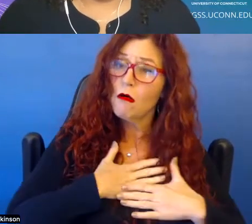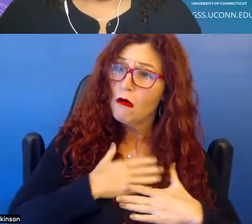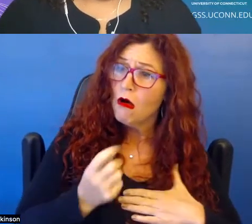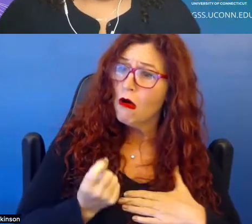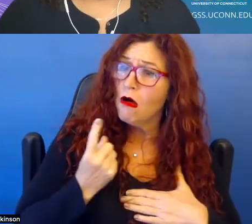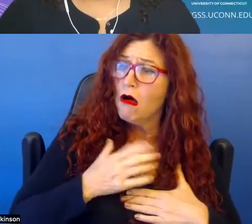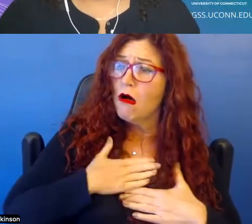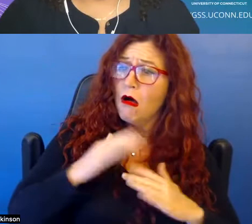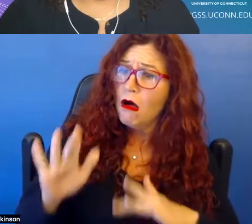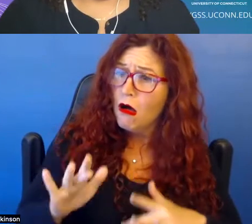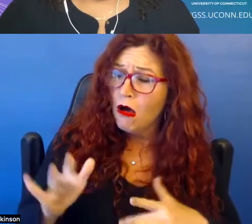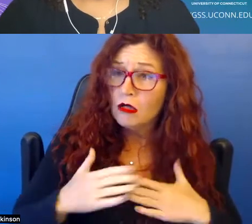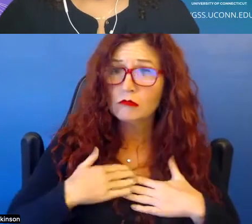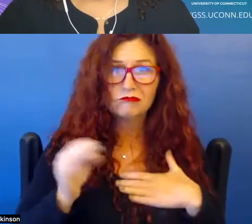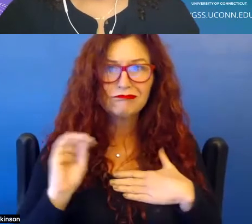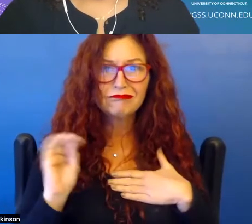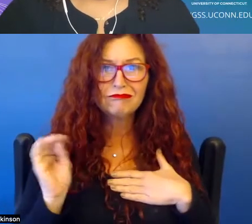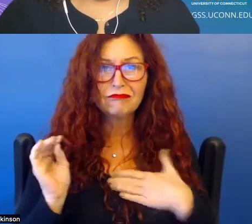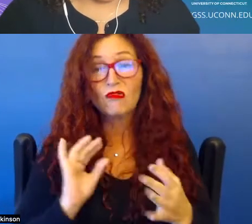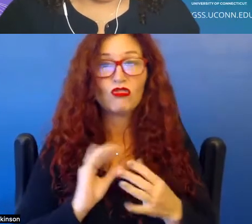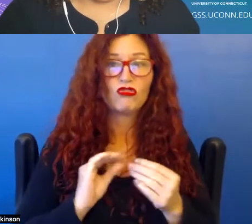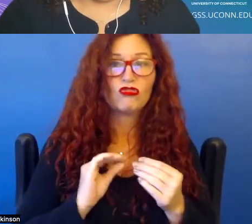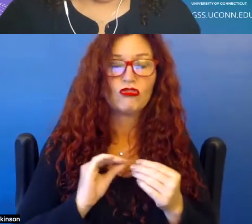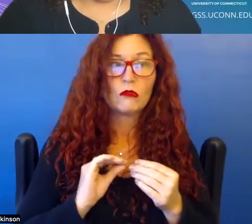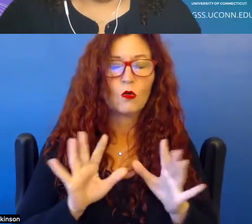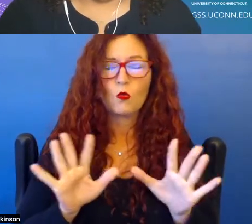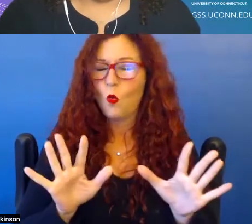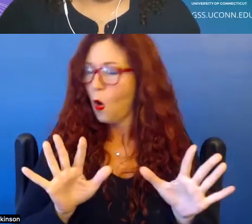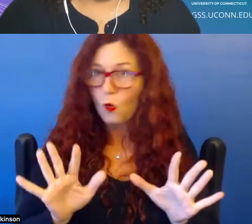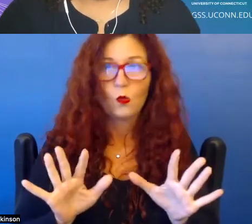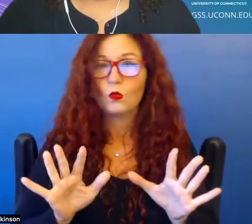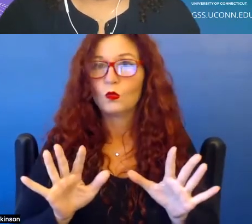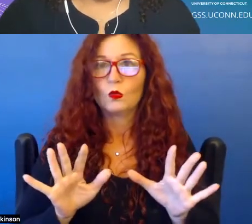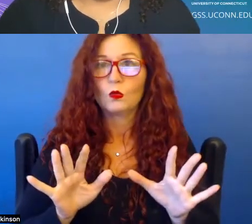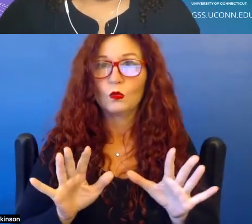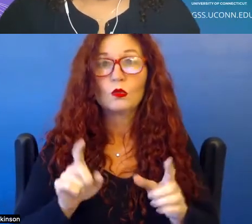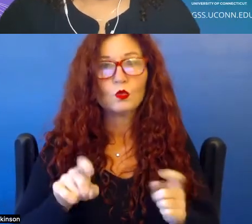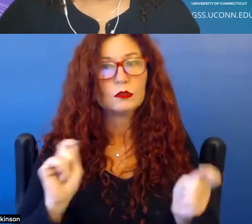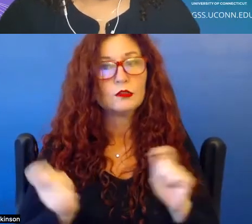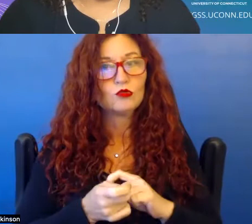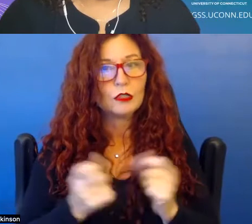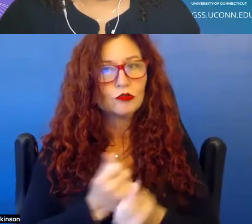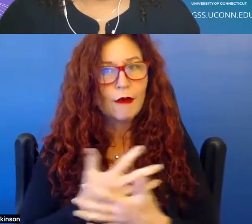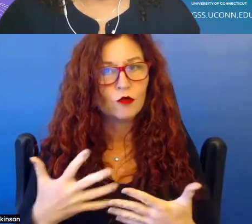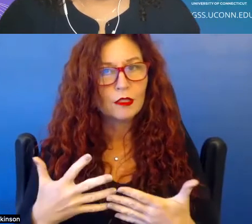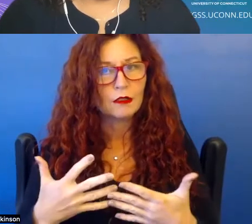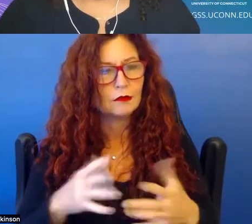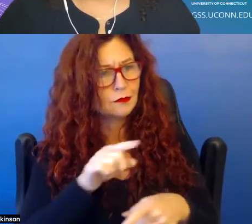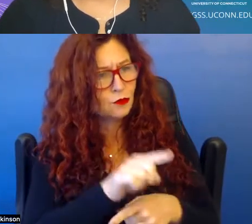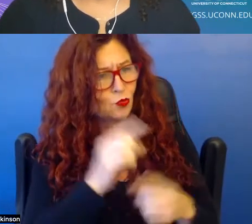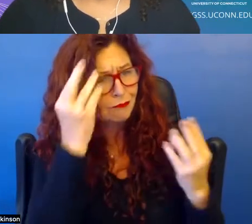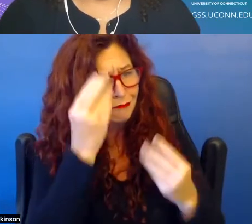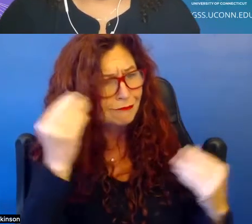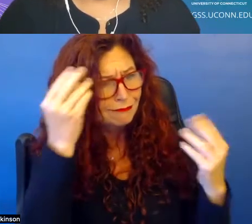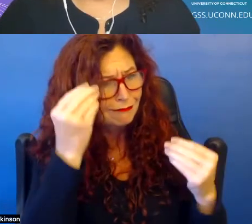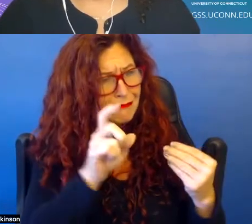that we had to shift, as well as a conditional narrative. How do you see an 8-year-old baby walk down the street disheveled,